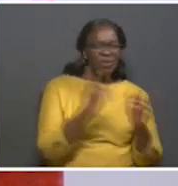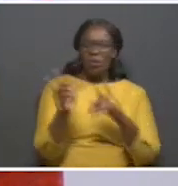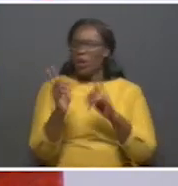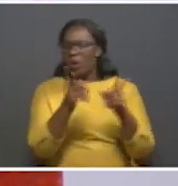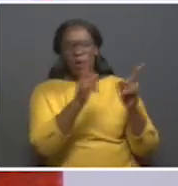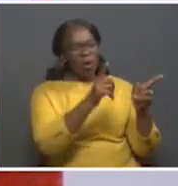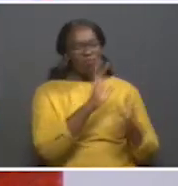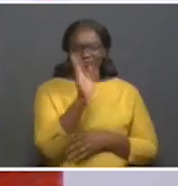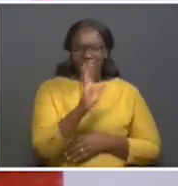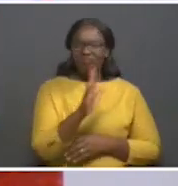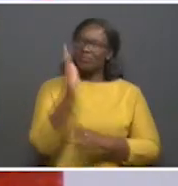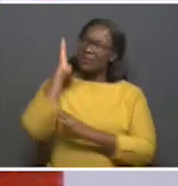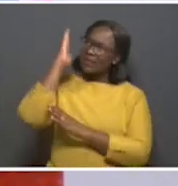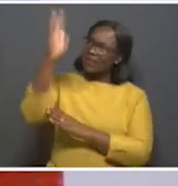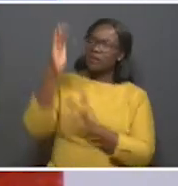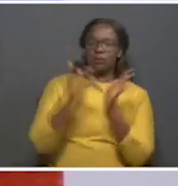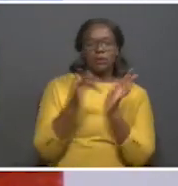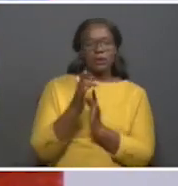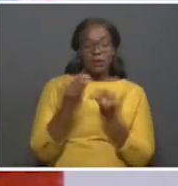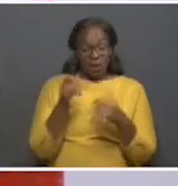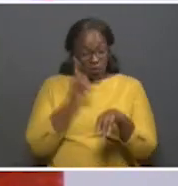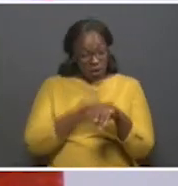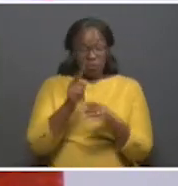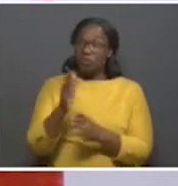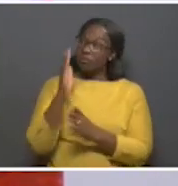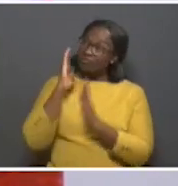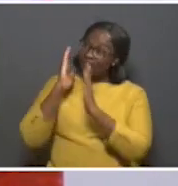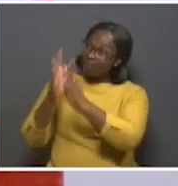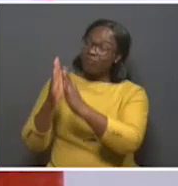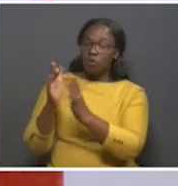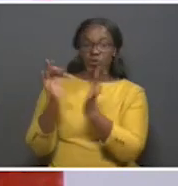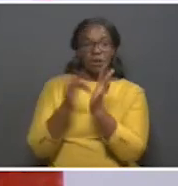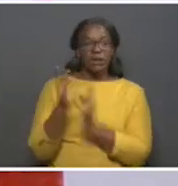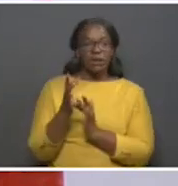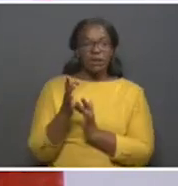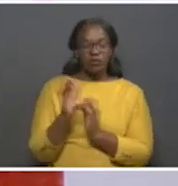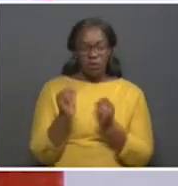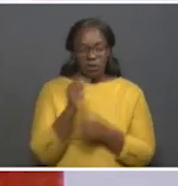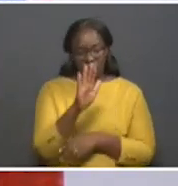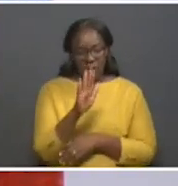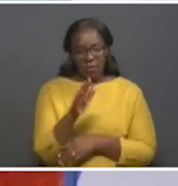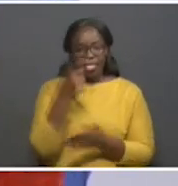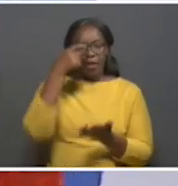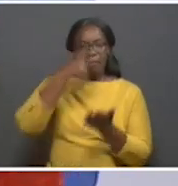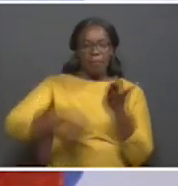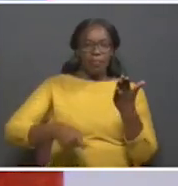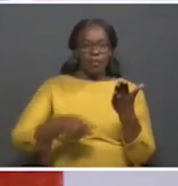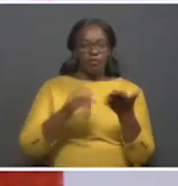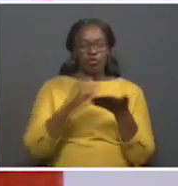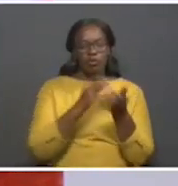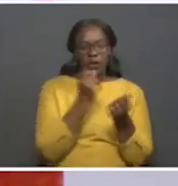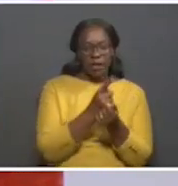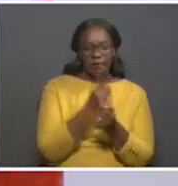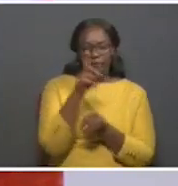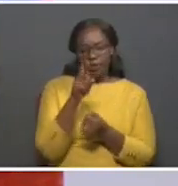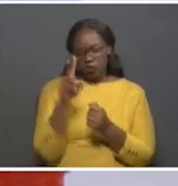time. Run to Jesus. This is a season for you to run to him for your refuge. The book of Matthew chapter 11 verses 20, Jesus